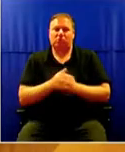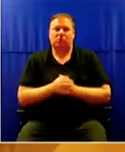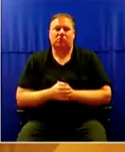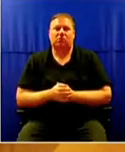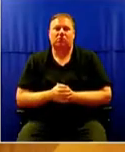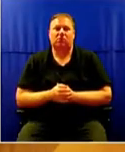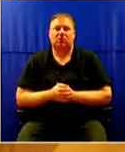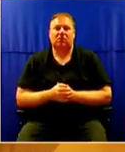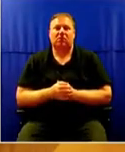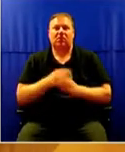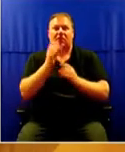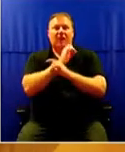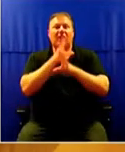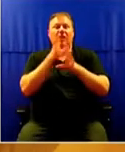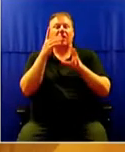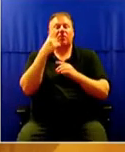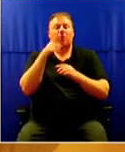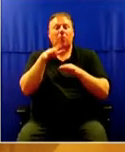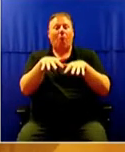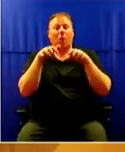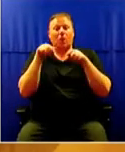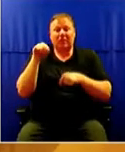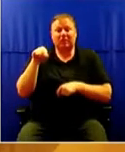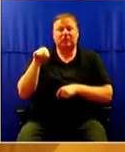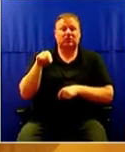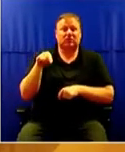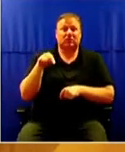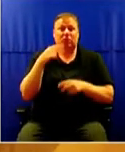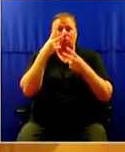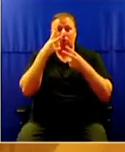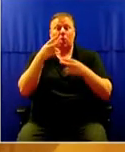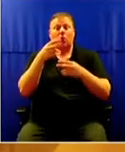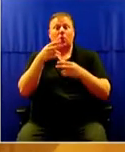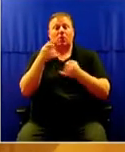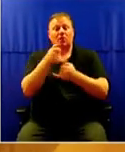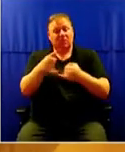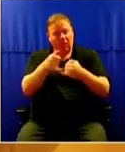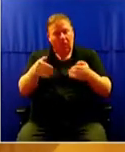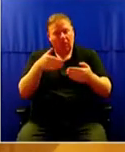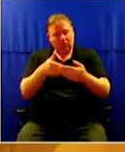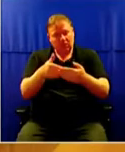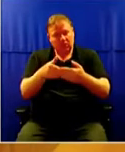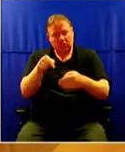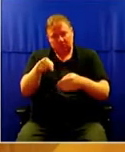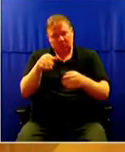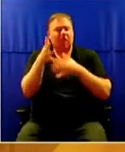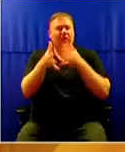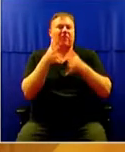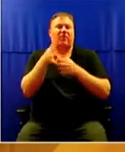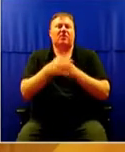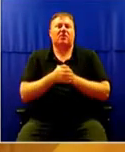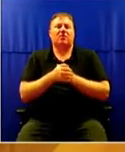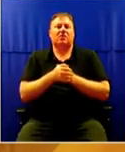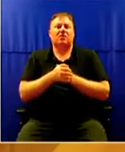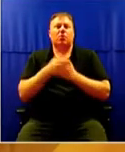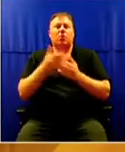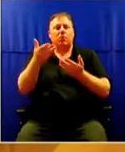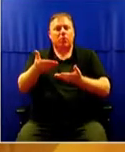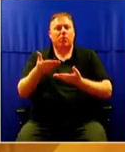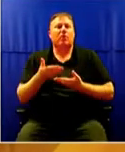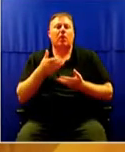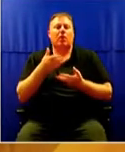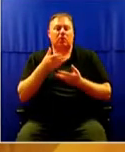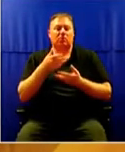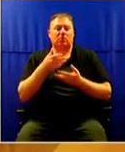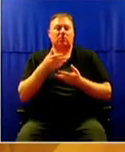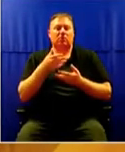very important for Parliament to look at these deadlines very carefully, and we in the ACDP welcome the fact that this has been dealt